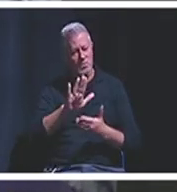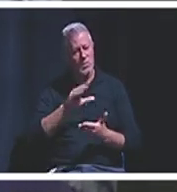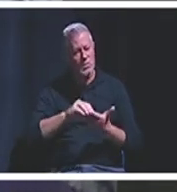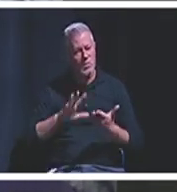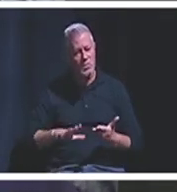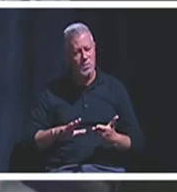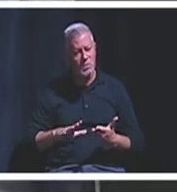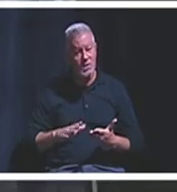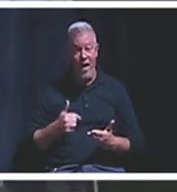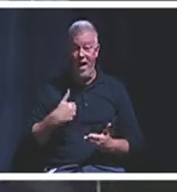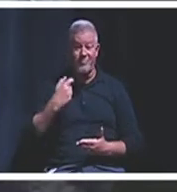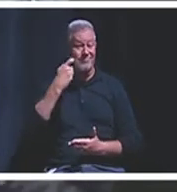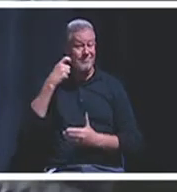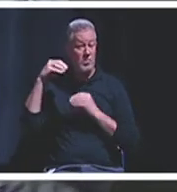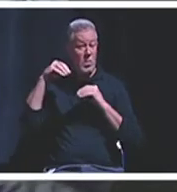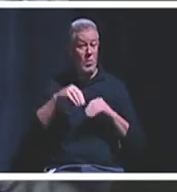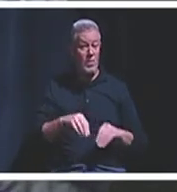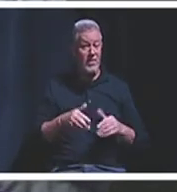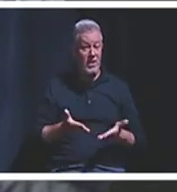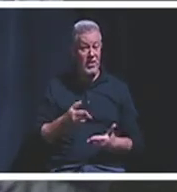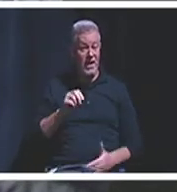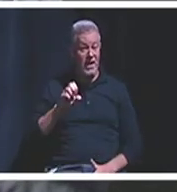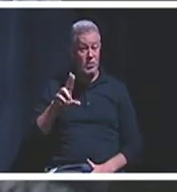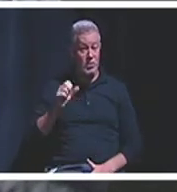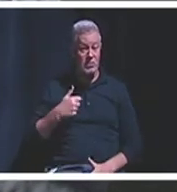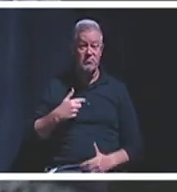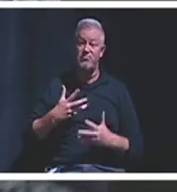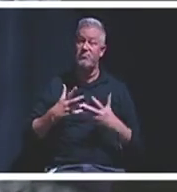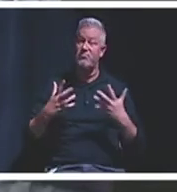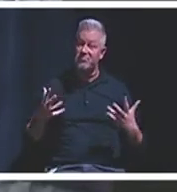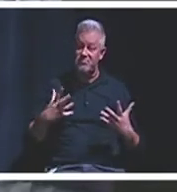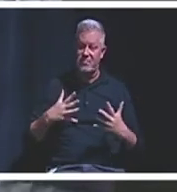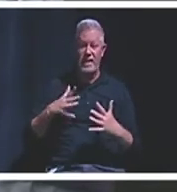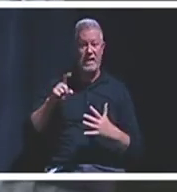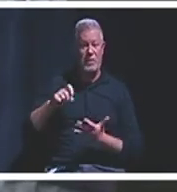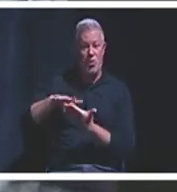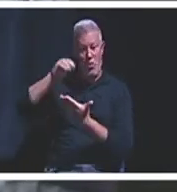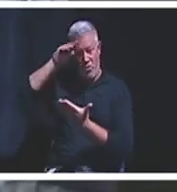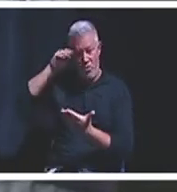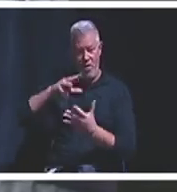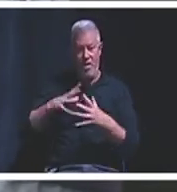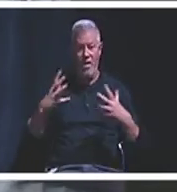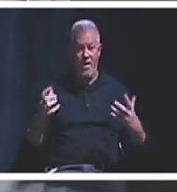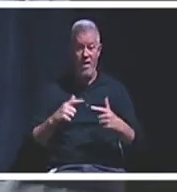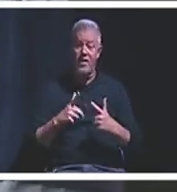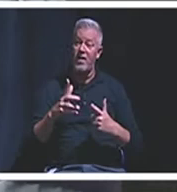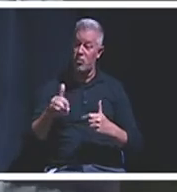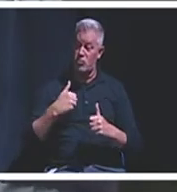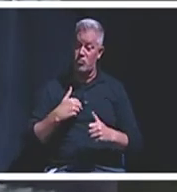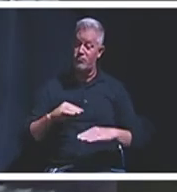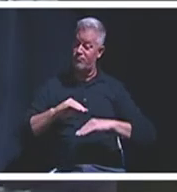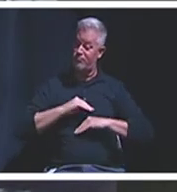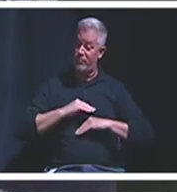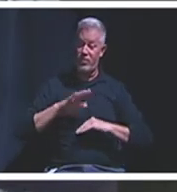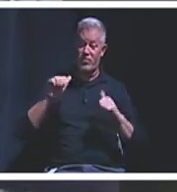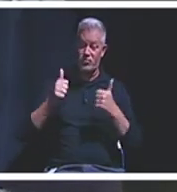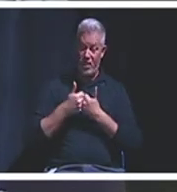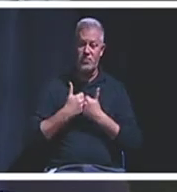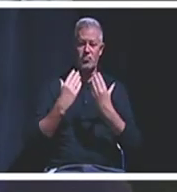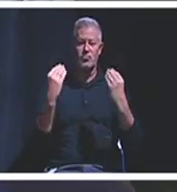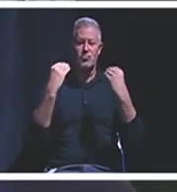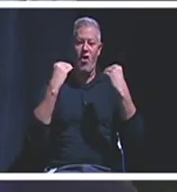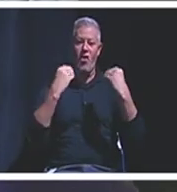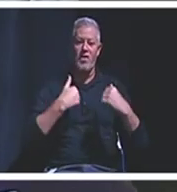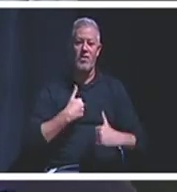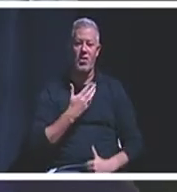to NSU, I had much to learn. You met that challenge and you have taught me very, very well. My